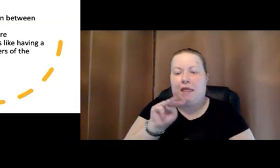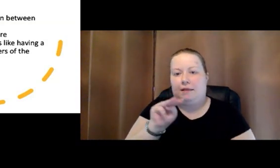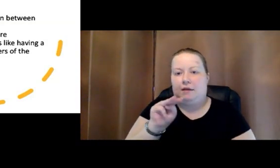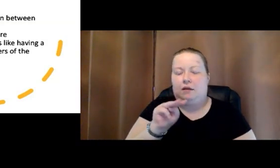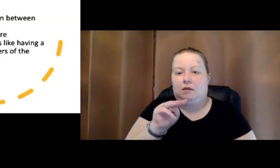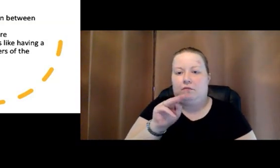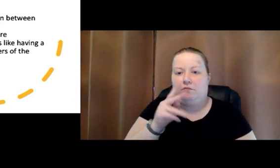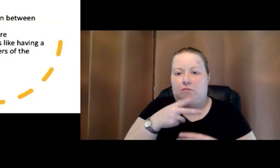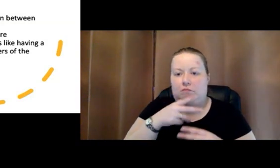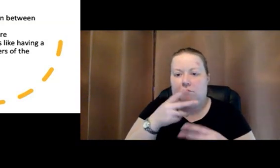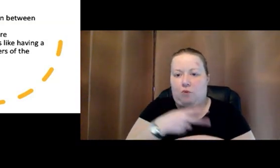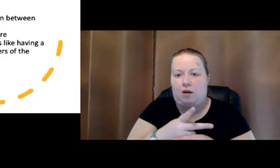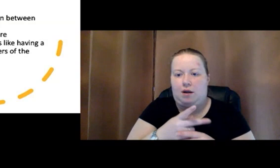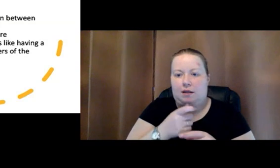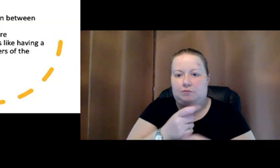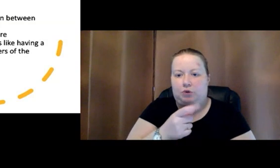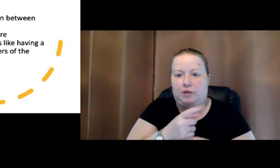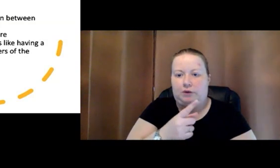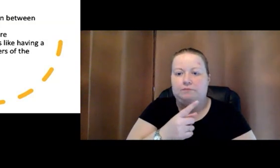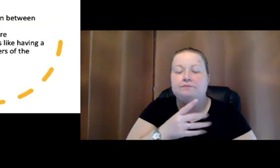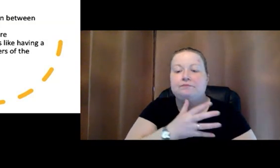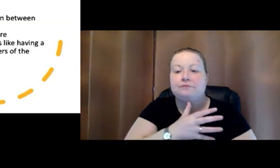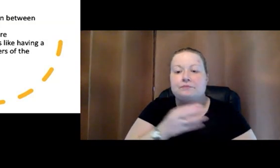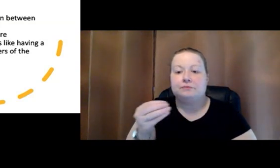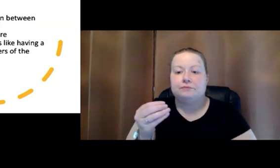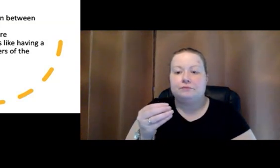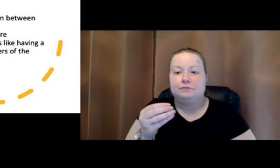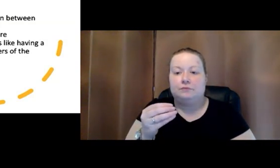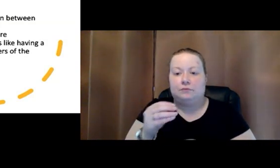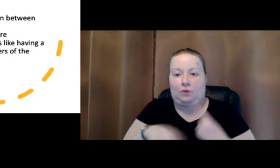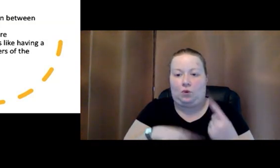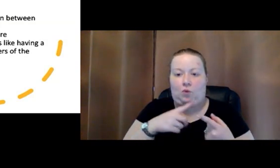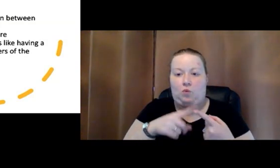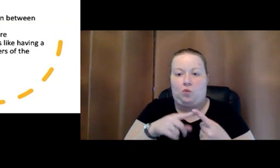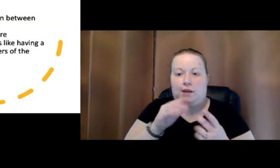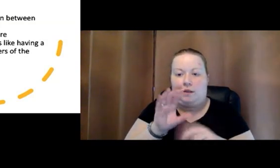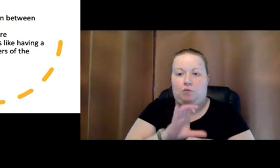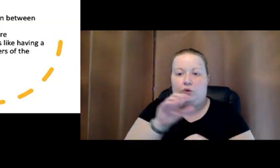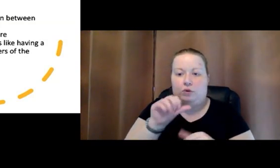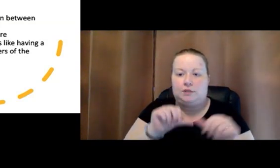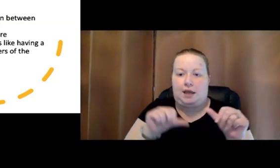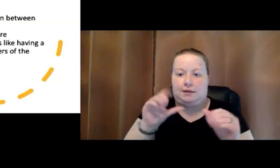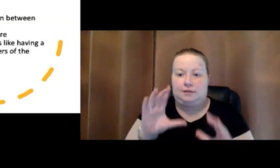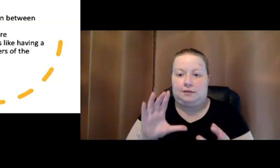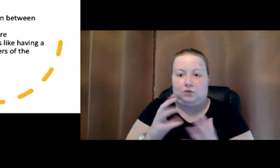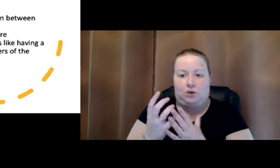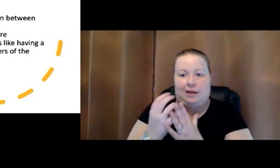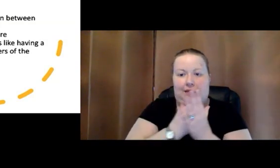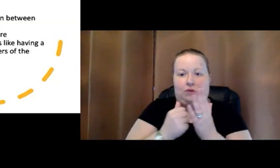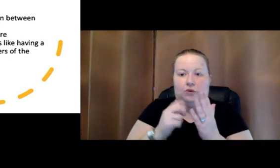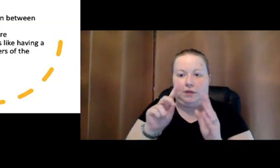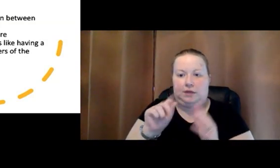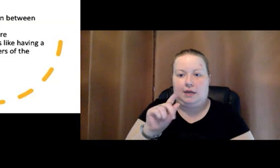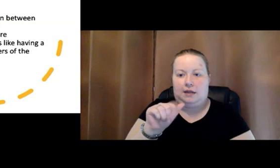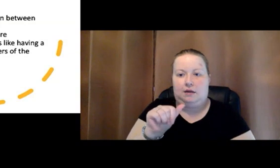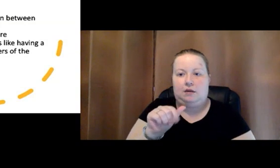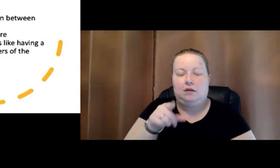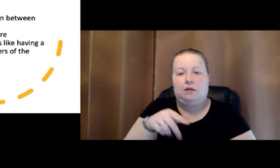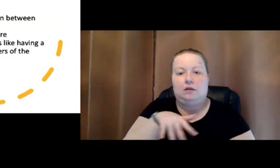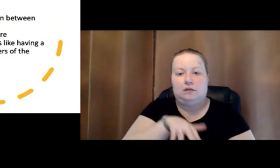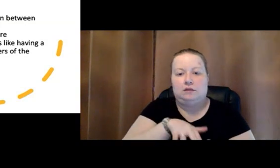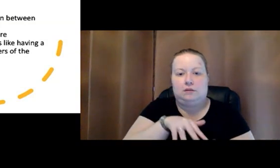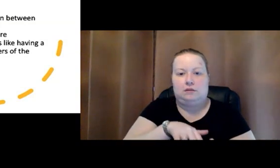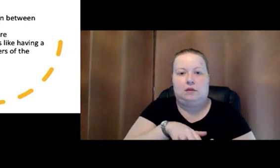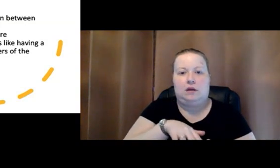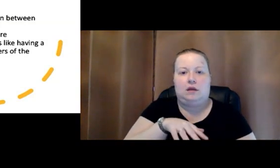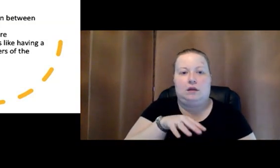out part of the too is even when computer scientists are gathering data, There's a study by Amy Coe, Tom Latoza,